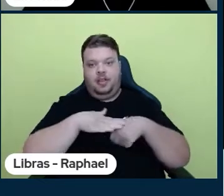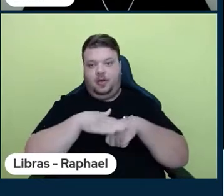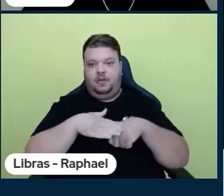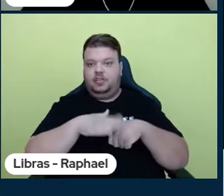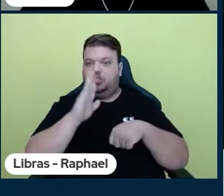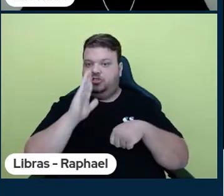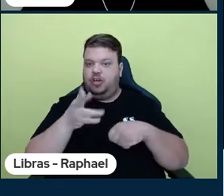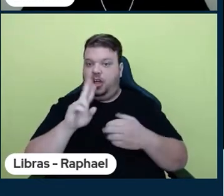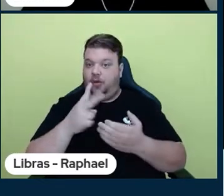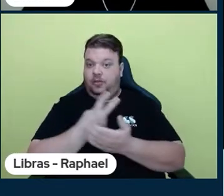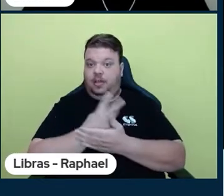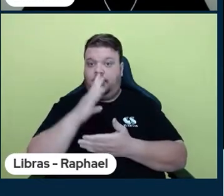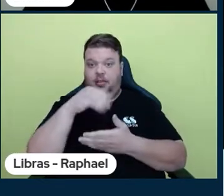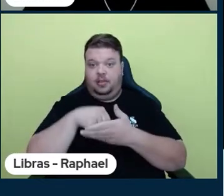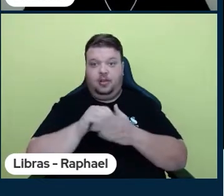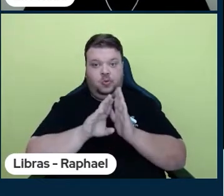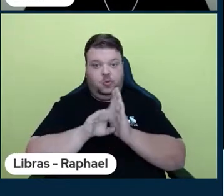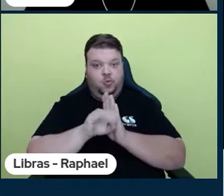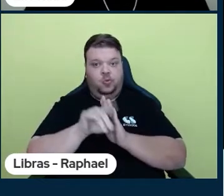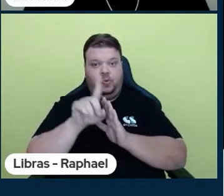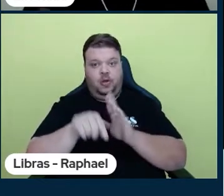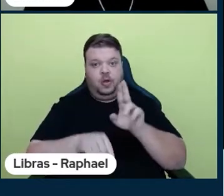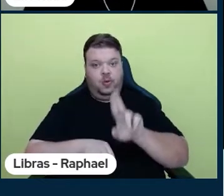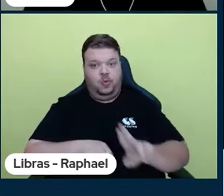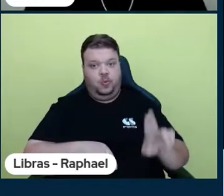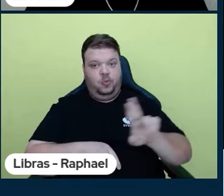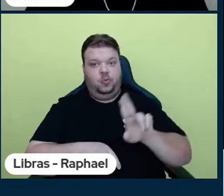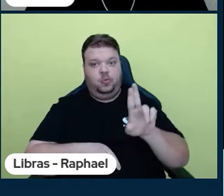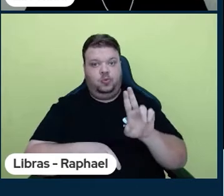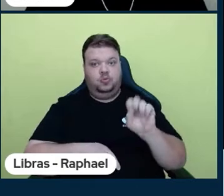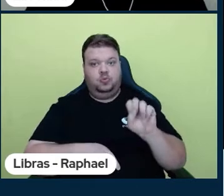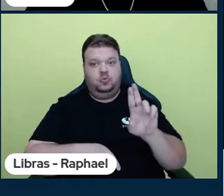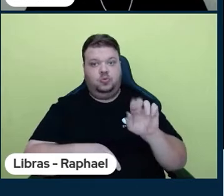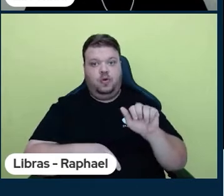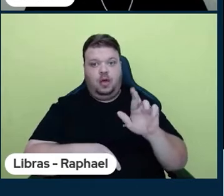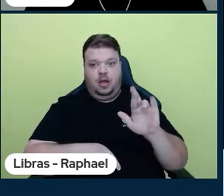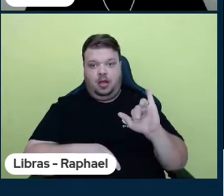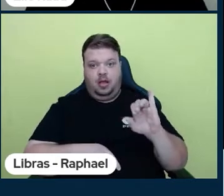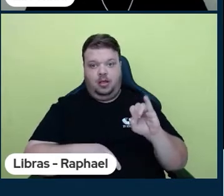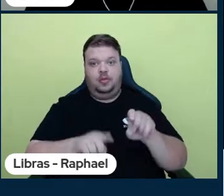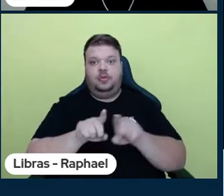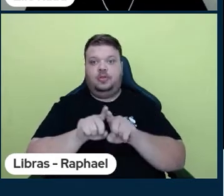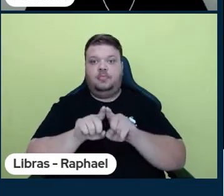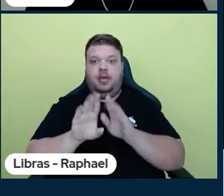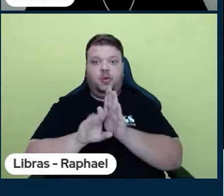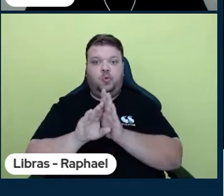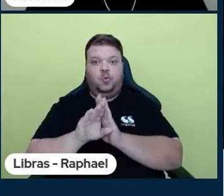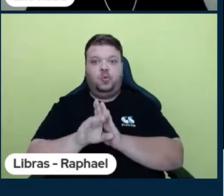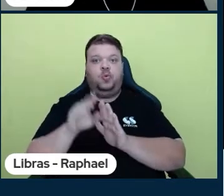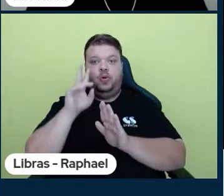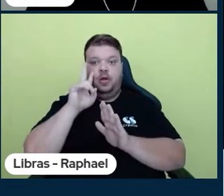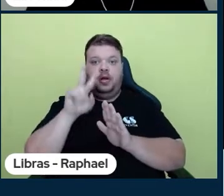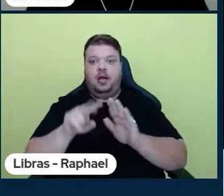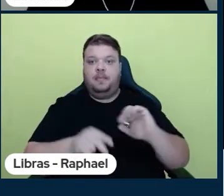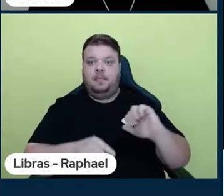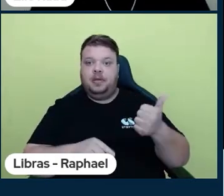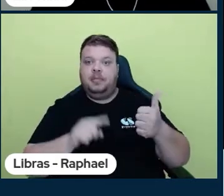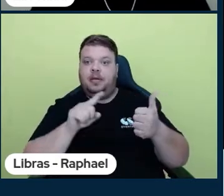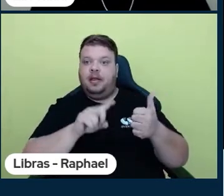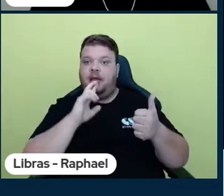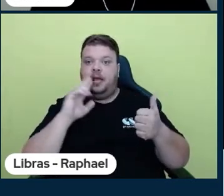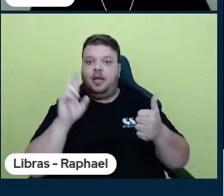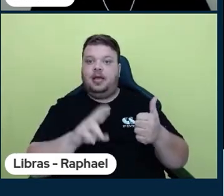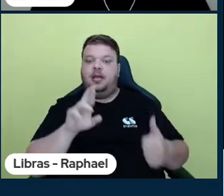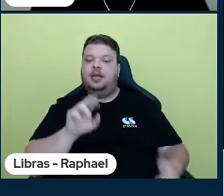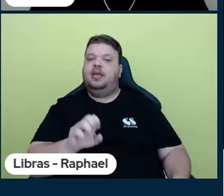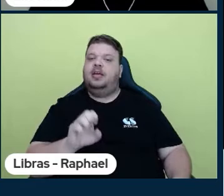But what we want to what we want to change is we want the organization, we